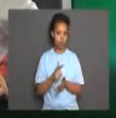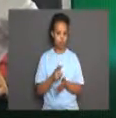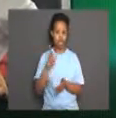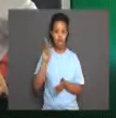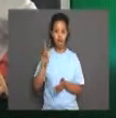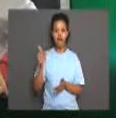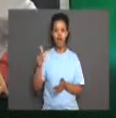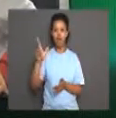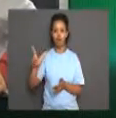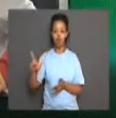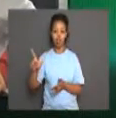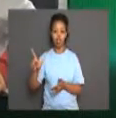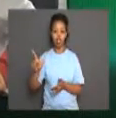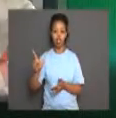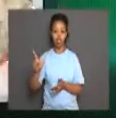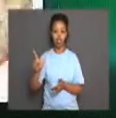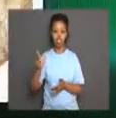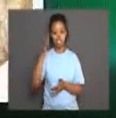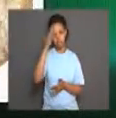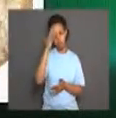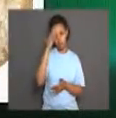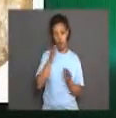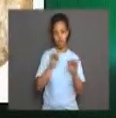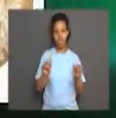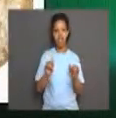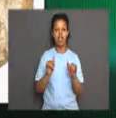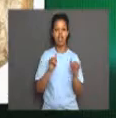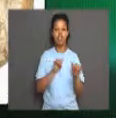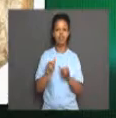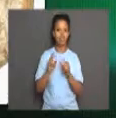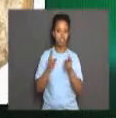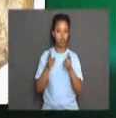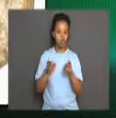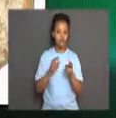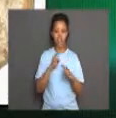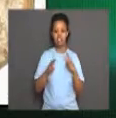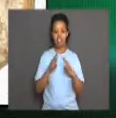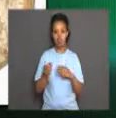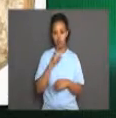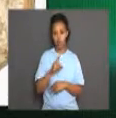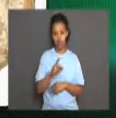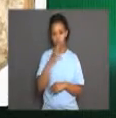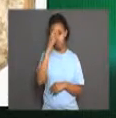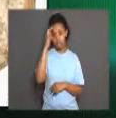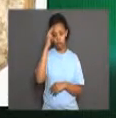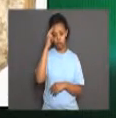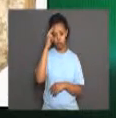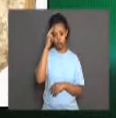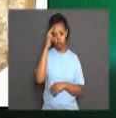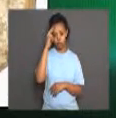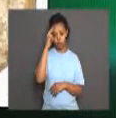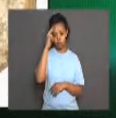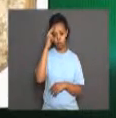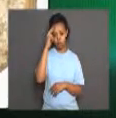Paleontology is referred to as a historical science because it tries to explain